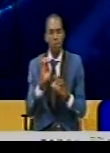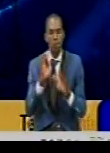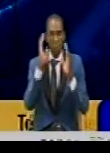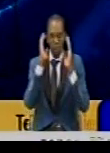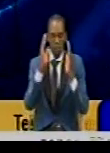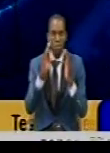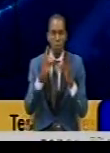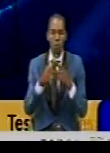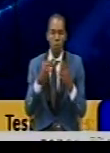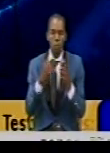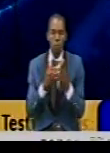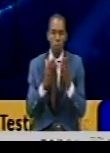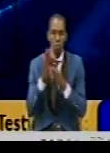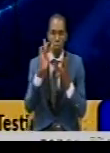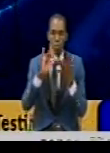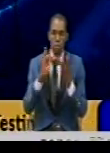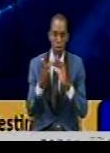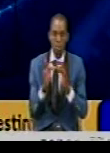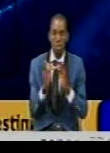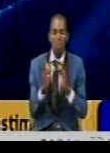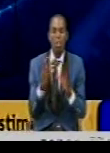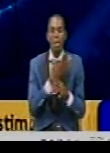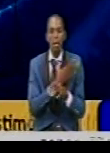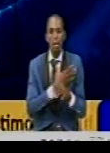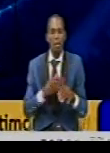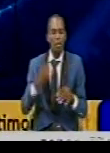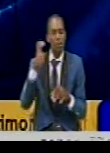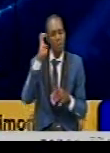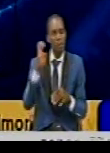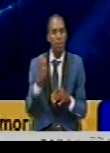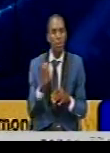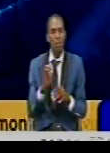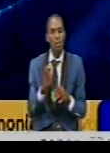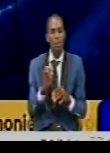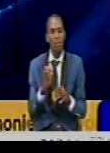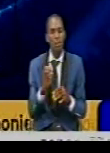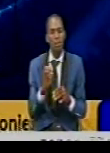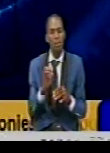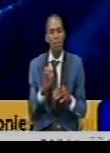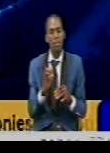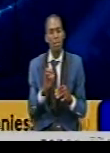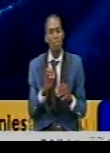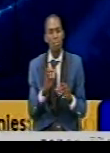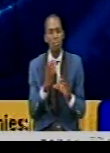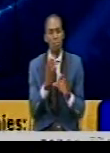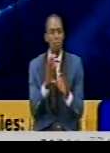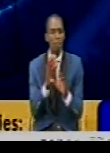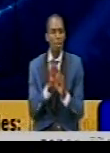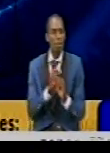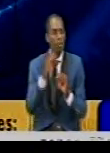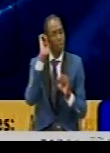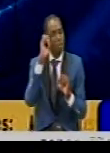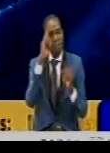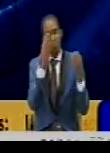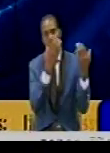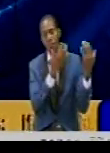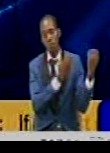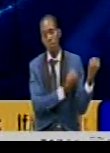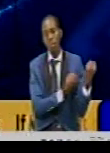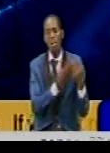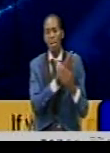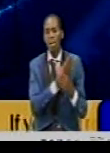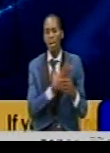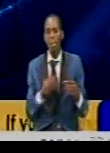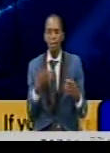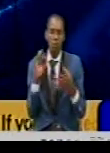crusade was going on, he got connected to the crusade right there in his room. He held his faith